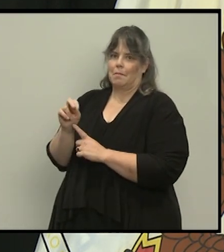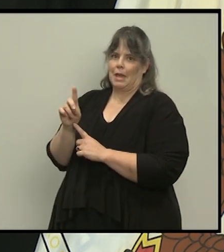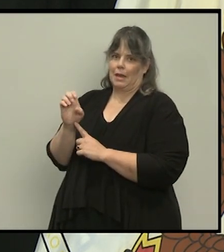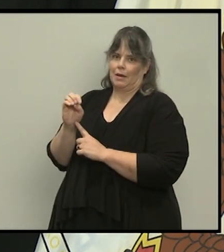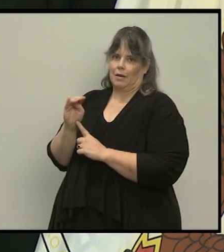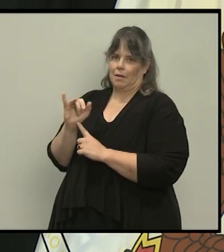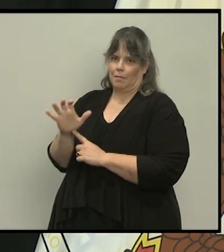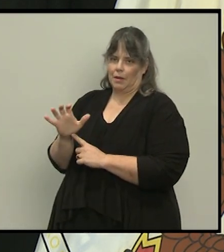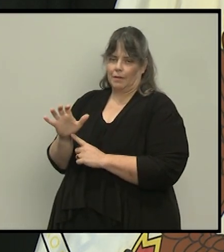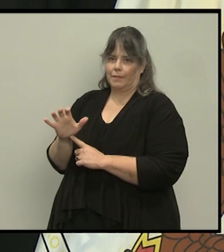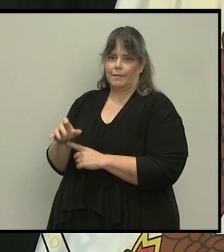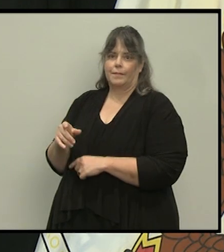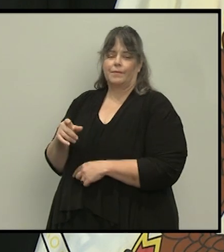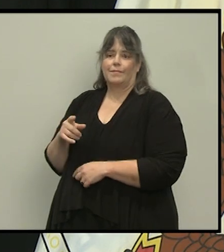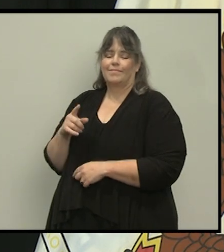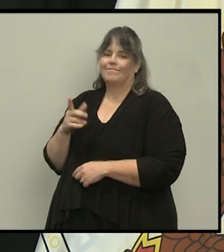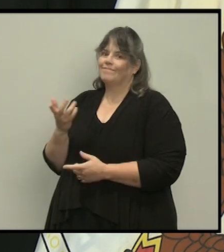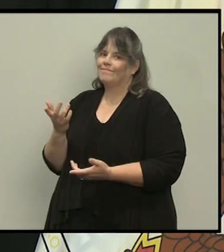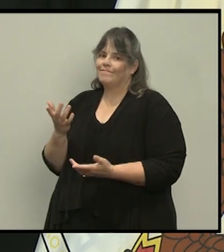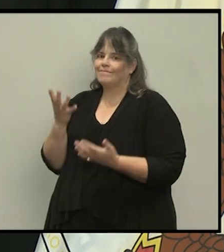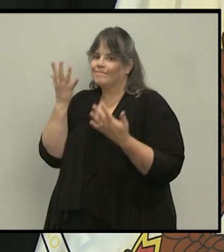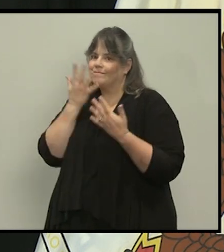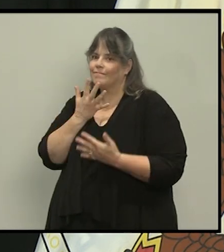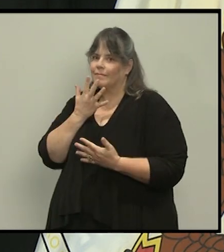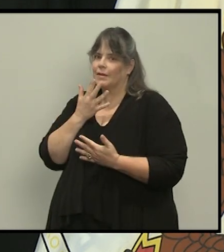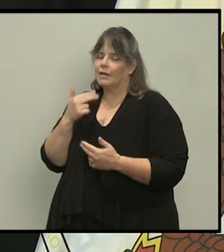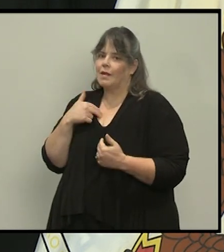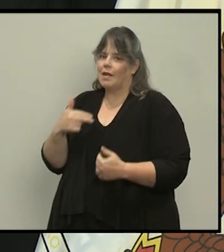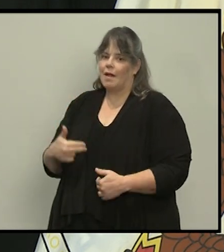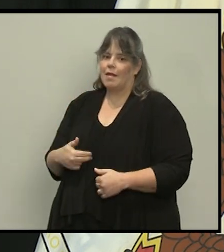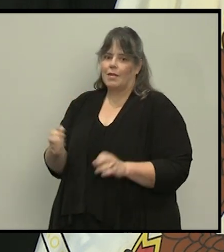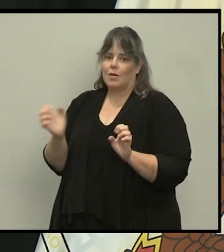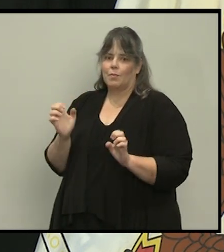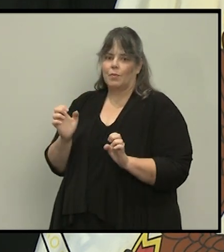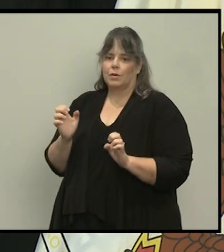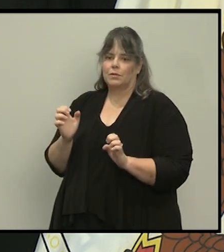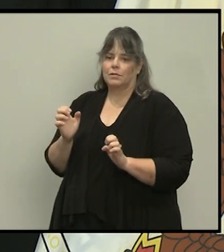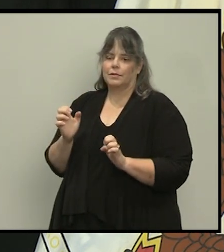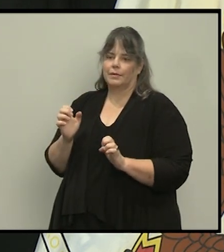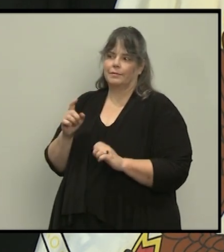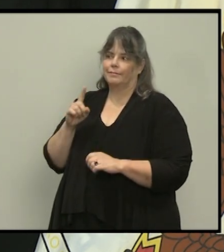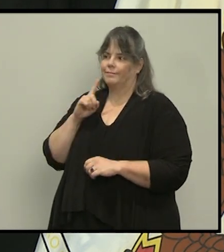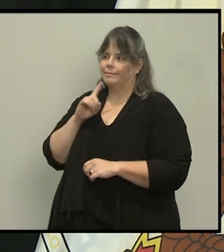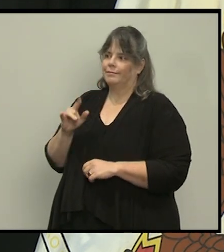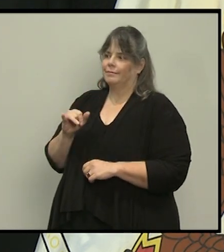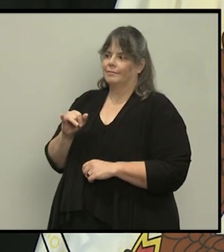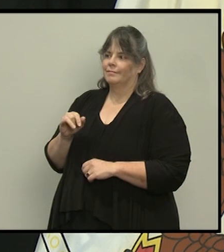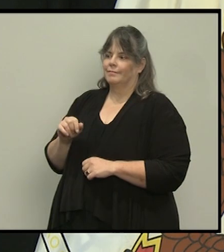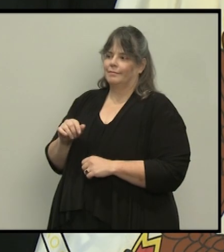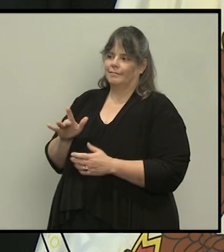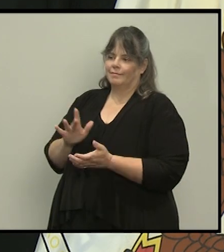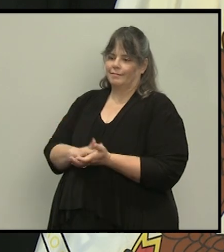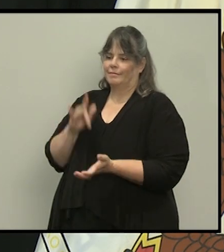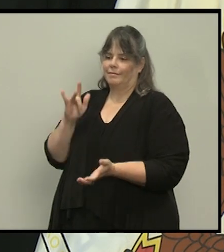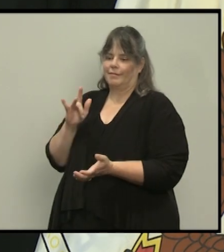Unfortunately, health emergencies exploit the inequalities in